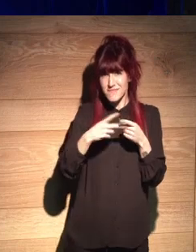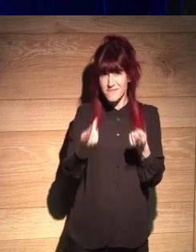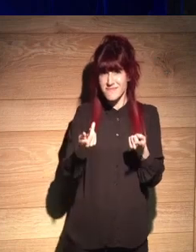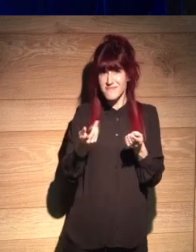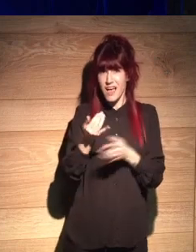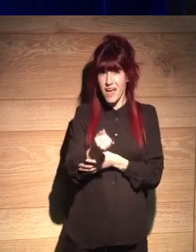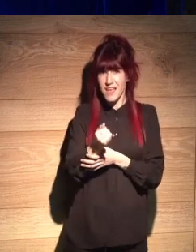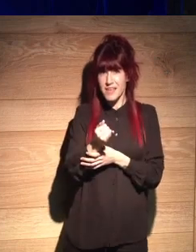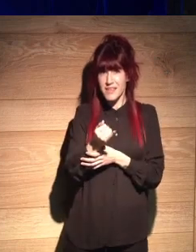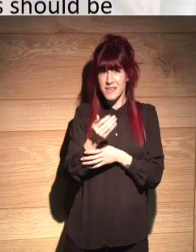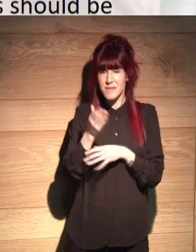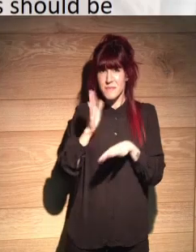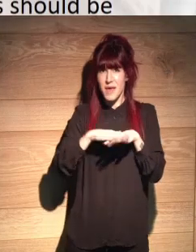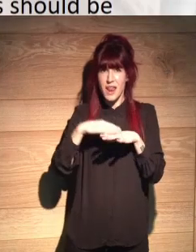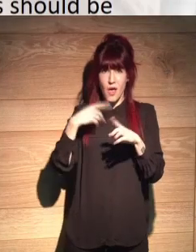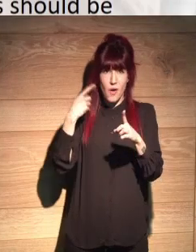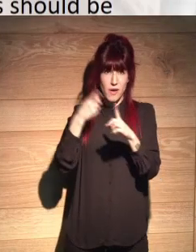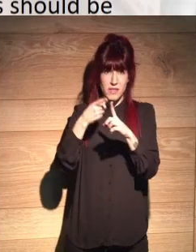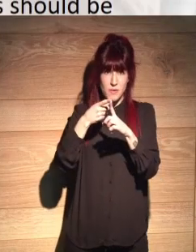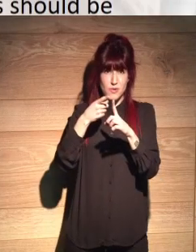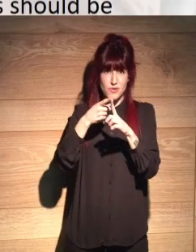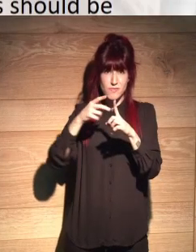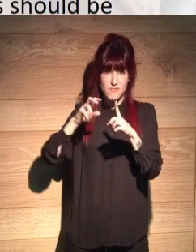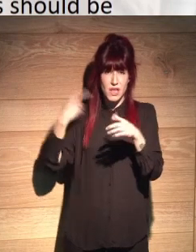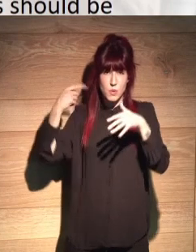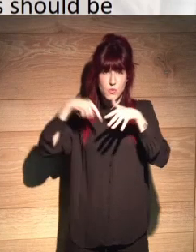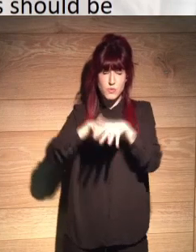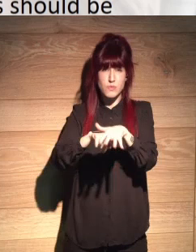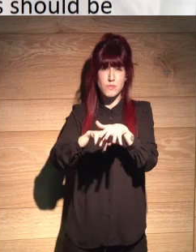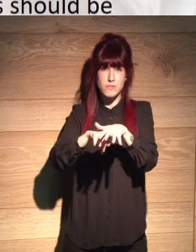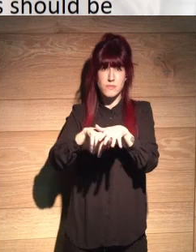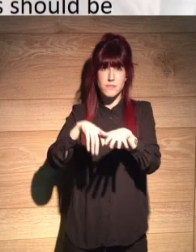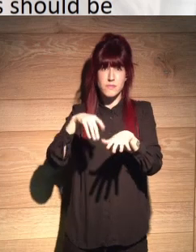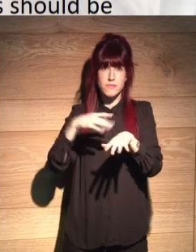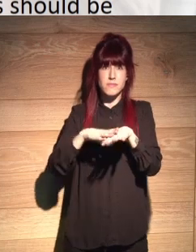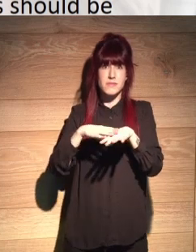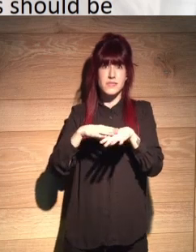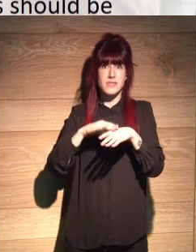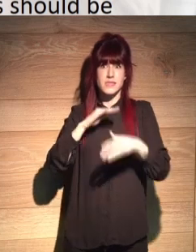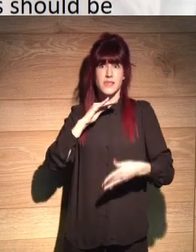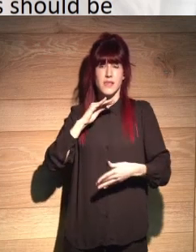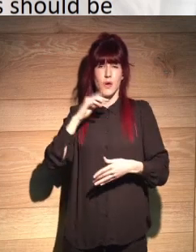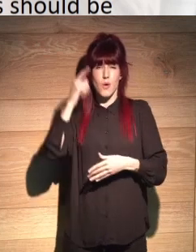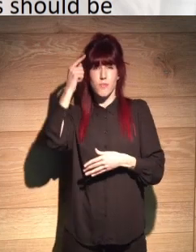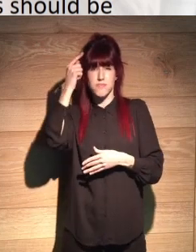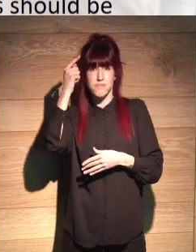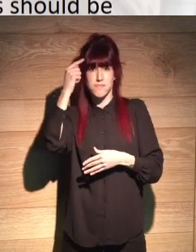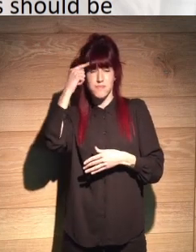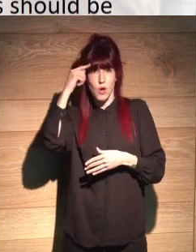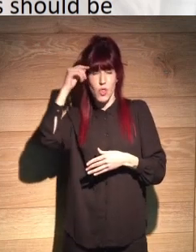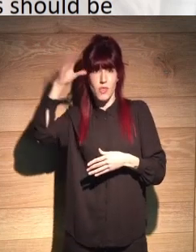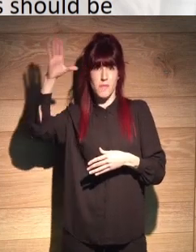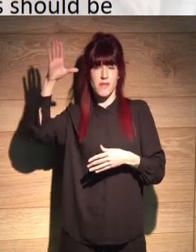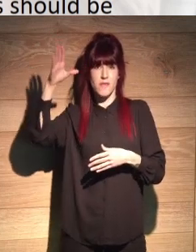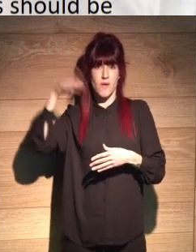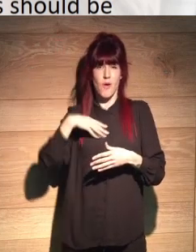equality and inclusion. We have a package called skills and knowledge that we're working with competence, increasing